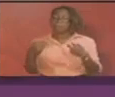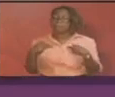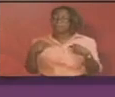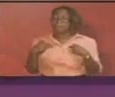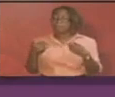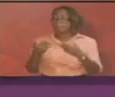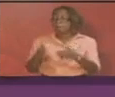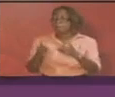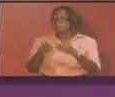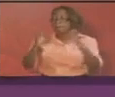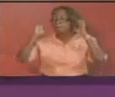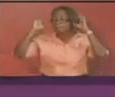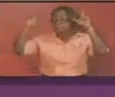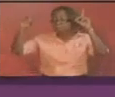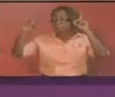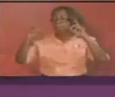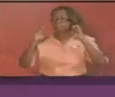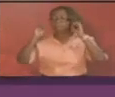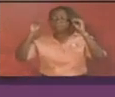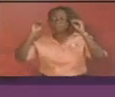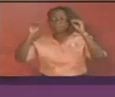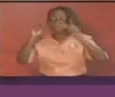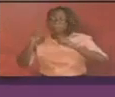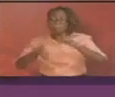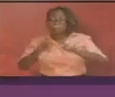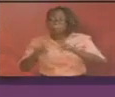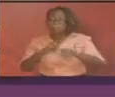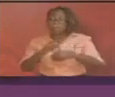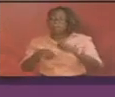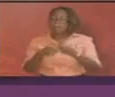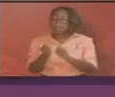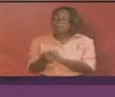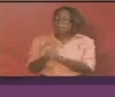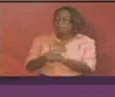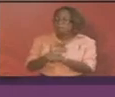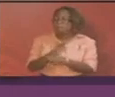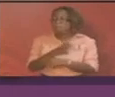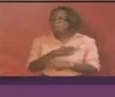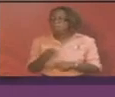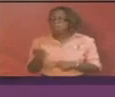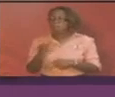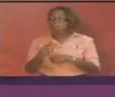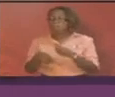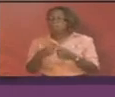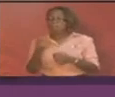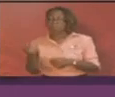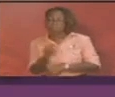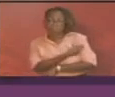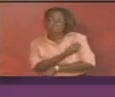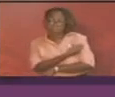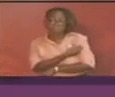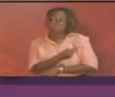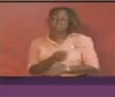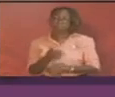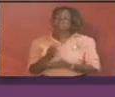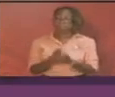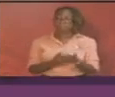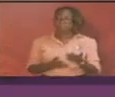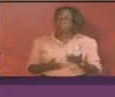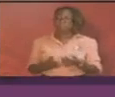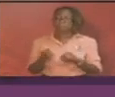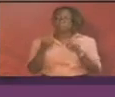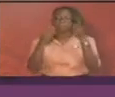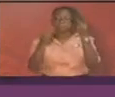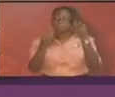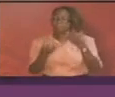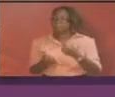education program, there's just so much surrounding the vaccine issue now, and a lot of distracted conversation as to the acquisition,